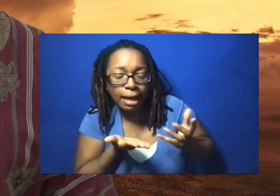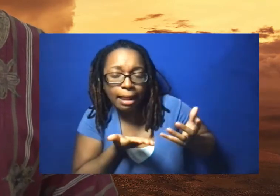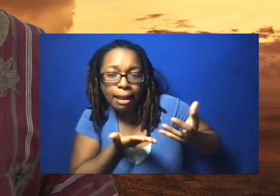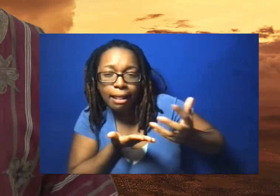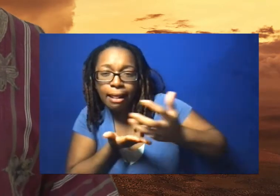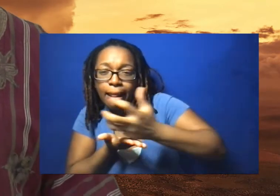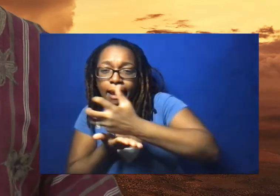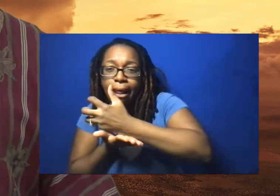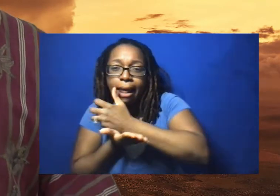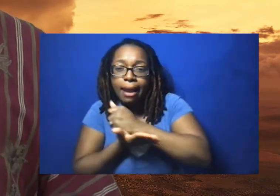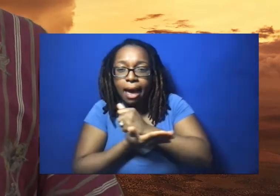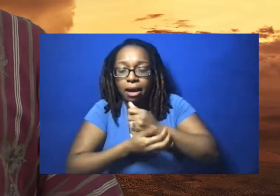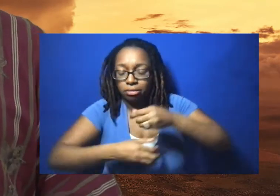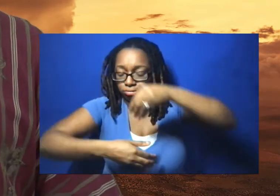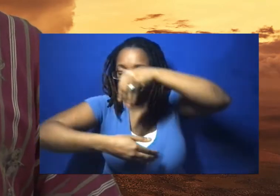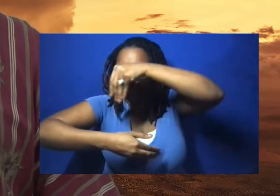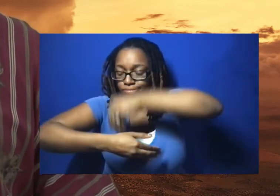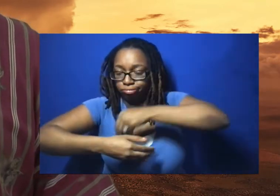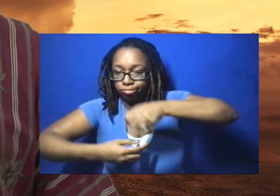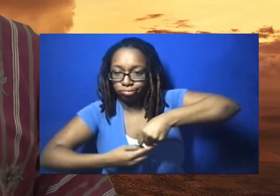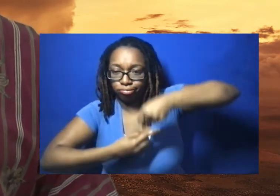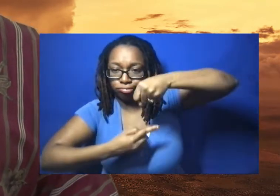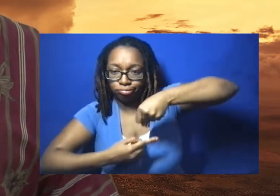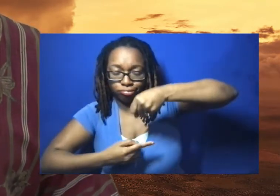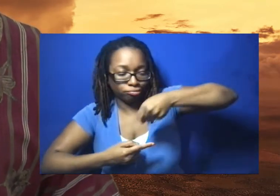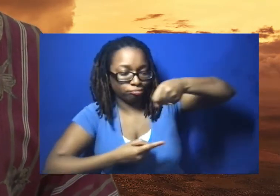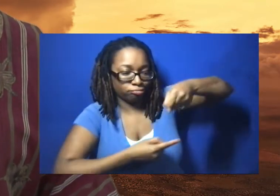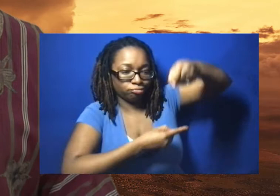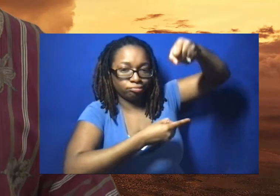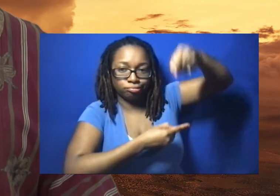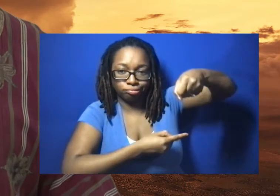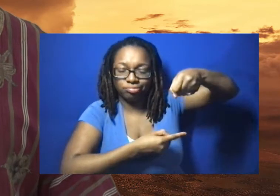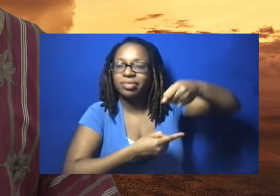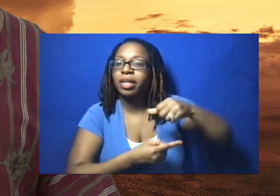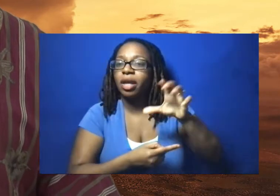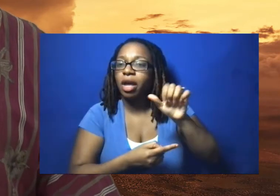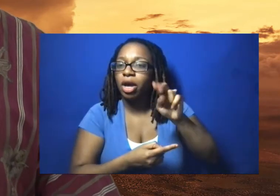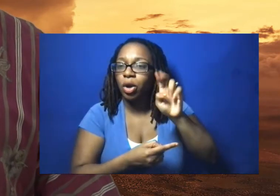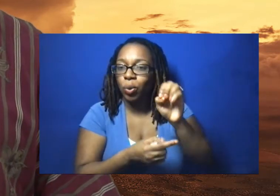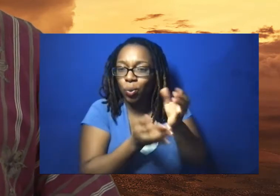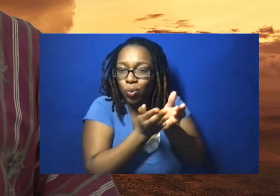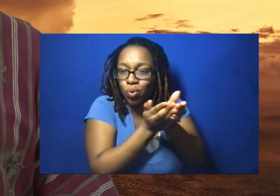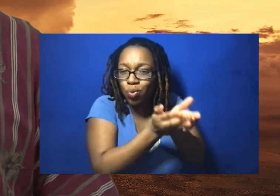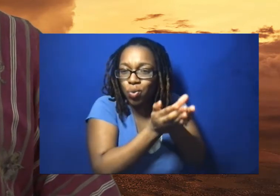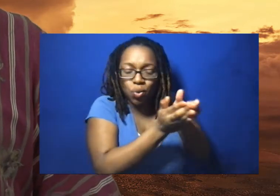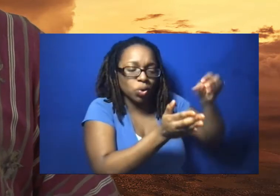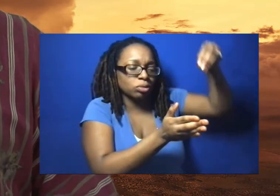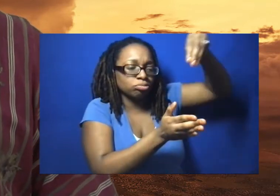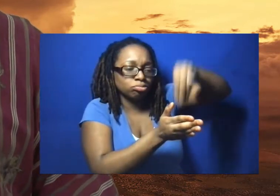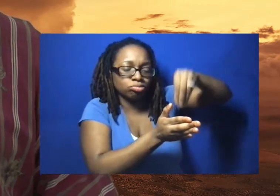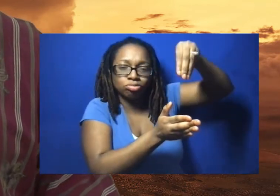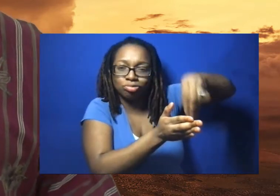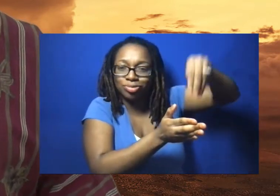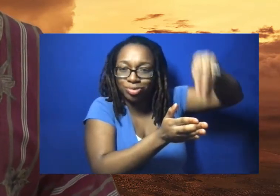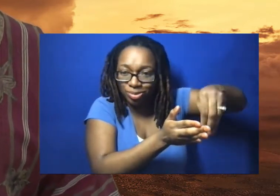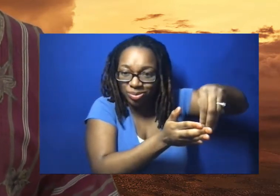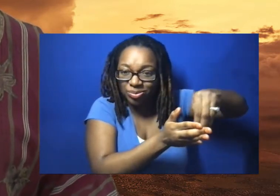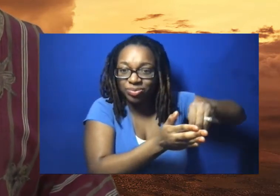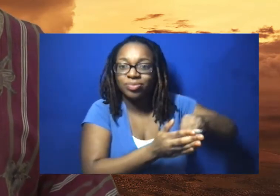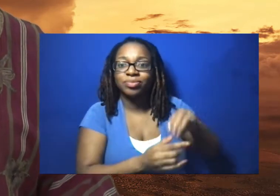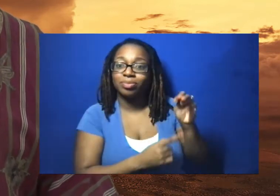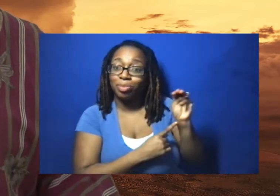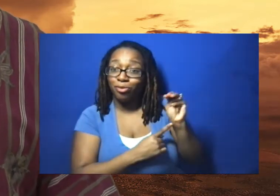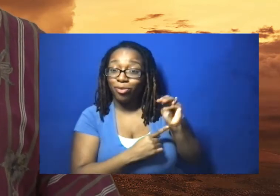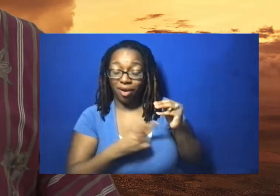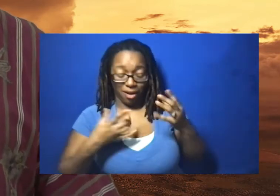canoe. Mufunga was dressed in his finest robes. The people did not want to see